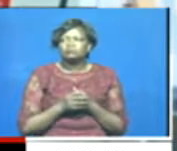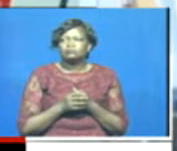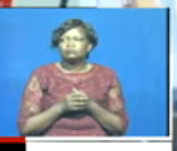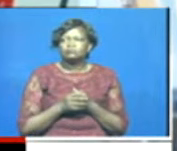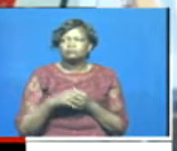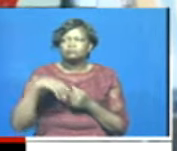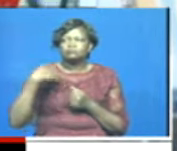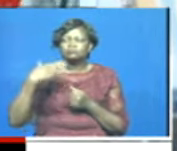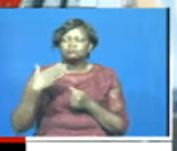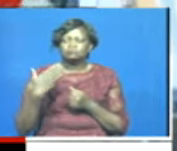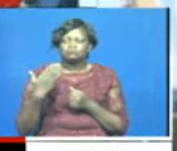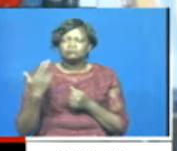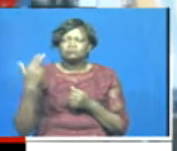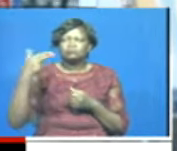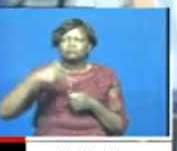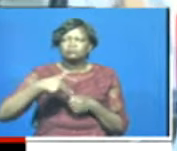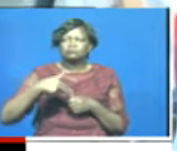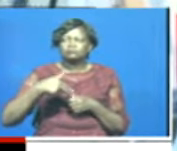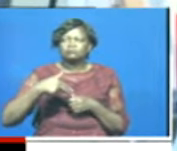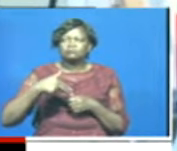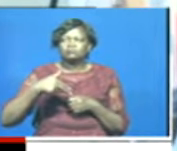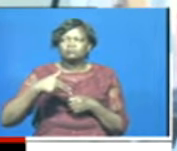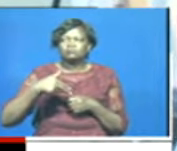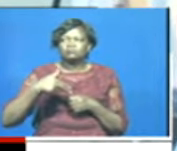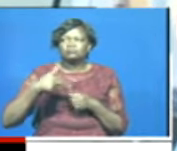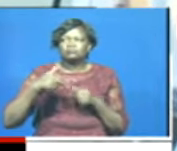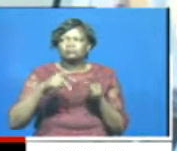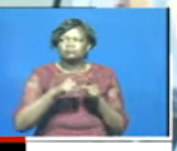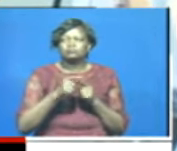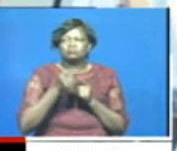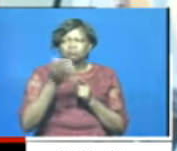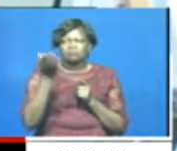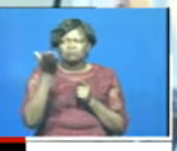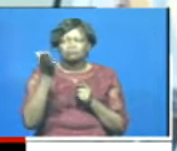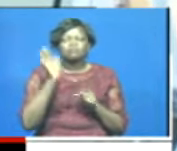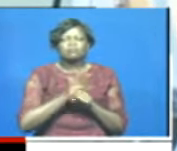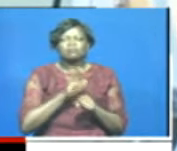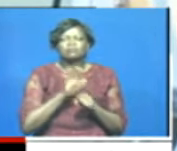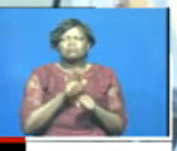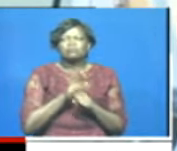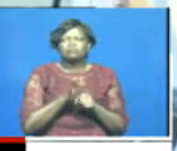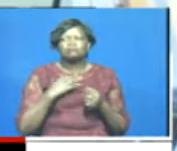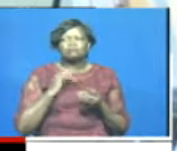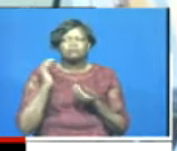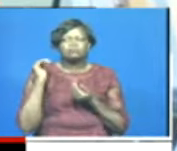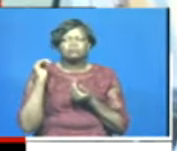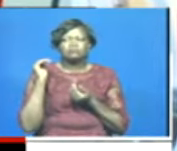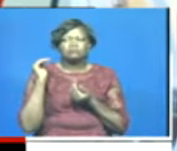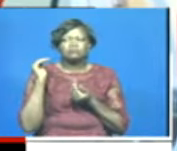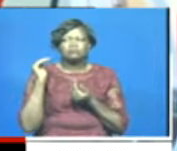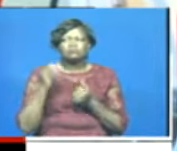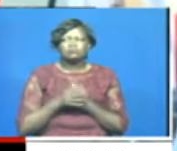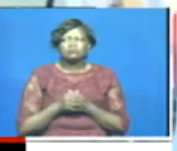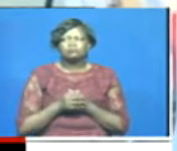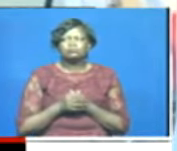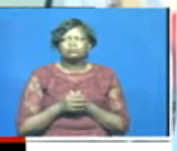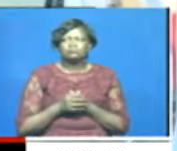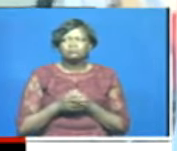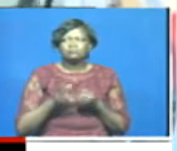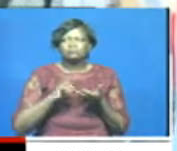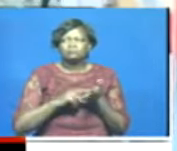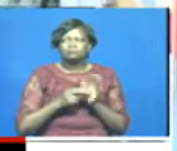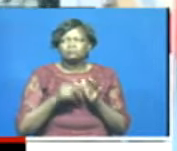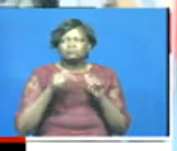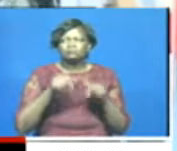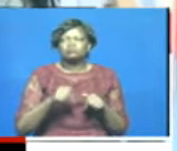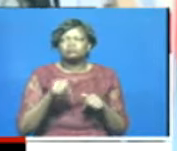we put fuel tank for them, and even along there they are there. They're coming from there, that gate. So basically, you're telling